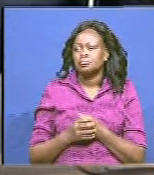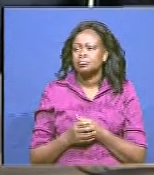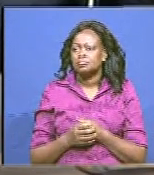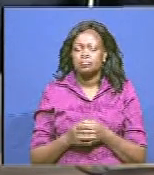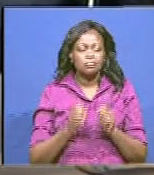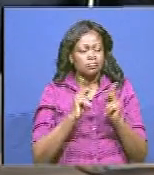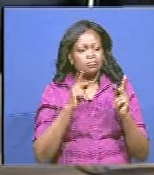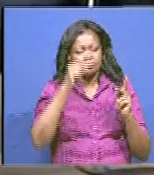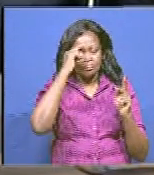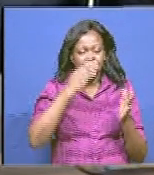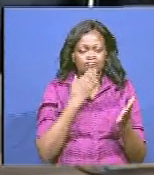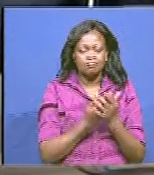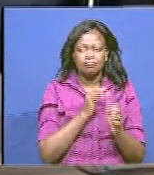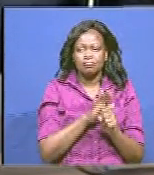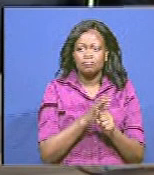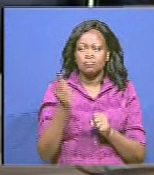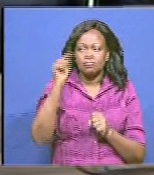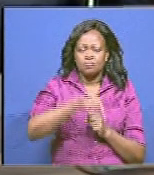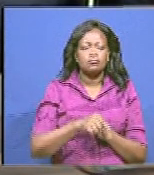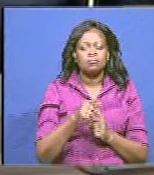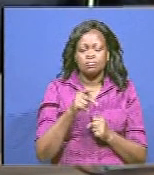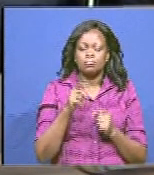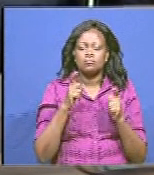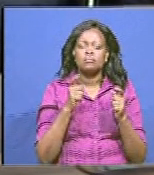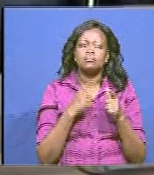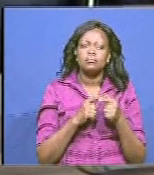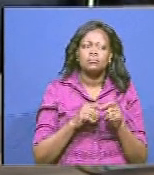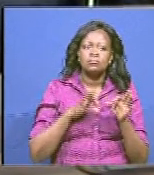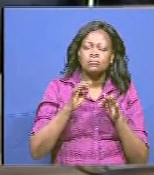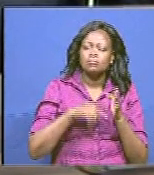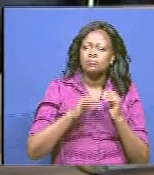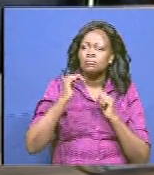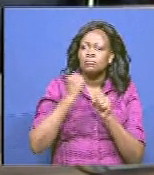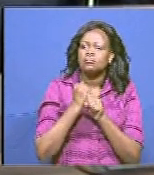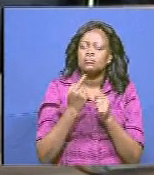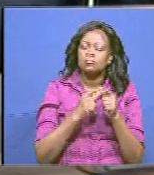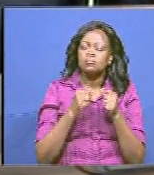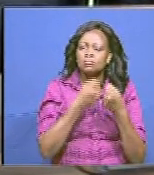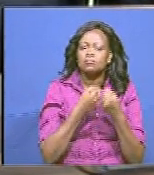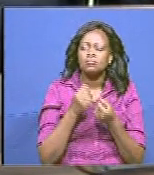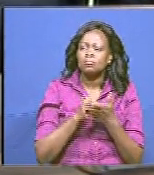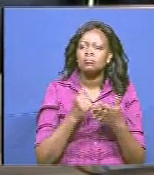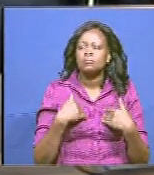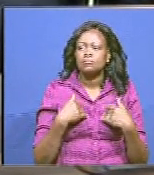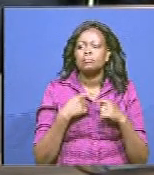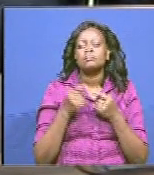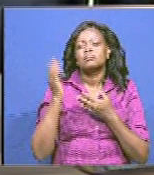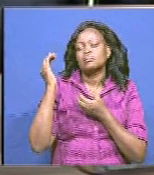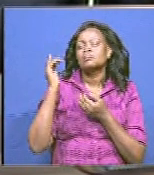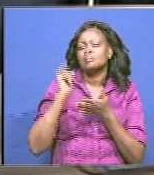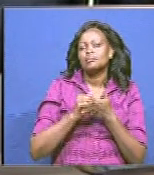Governor, thank you very much for coming to our studios this evening. And of course, shedding light what counties are doing and the challenges that you're facing. But we're very optimistic.